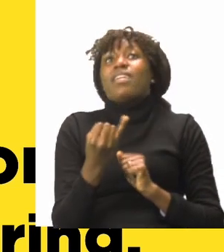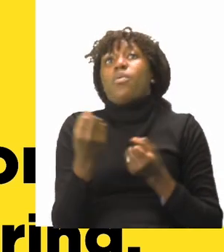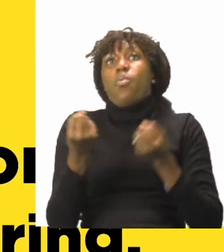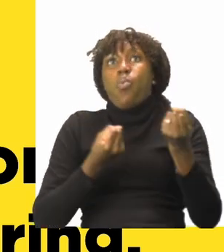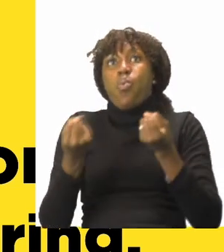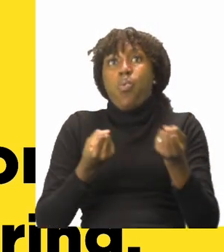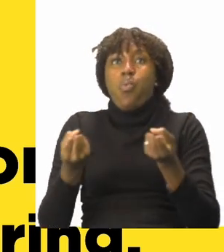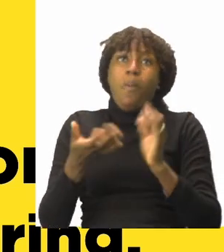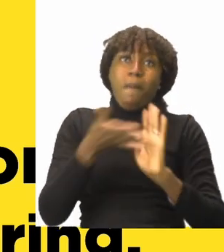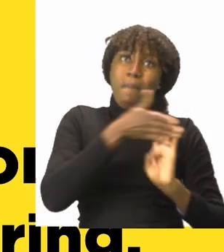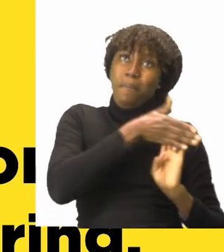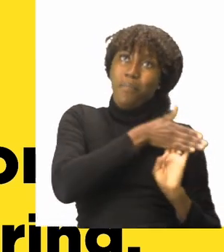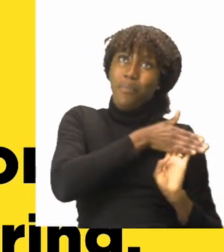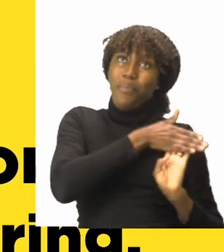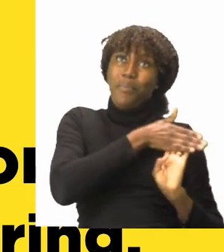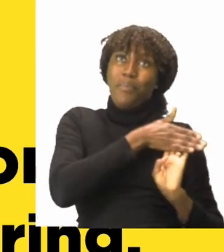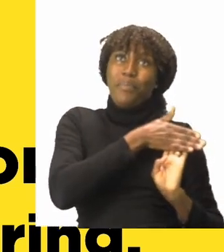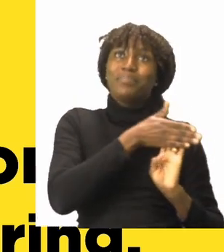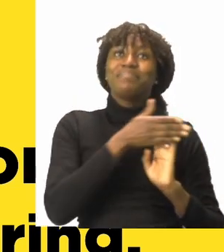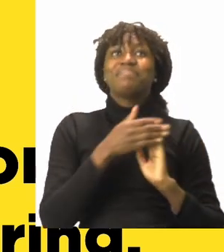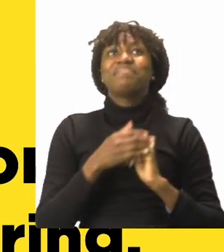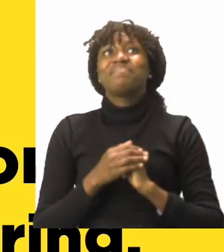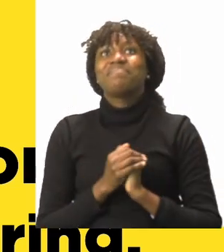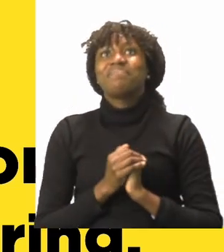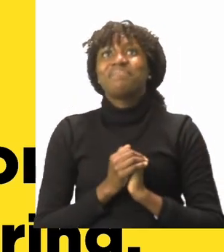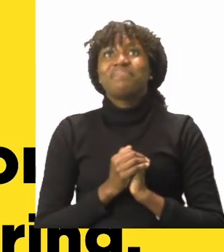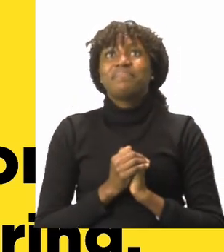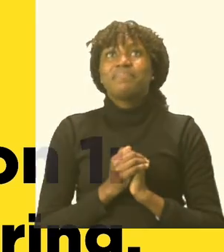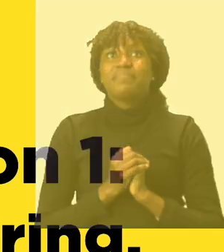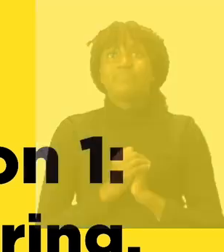and car safety.